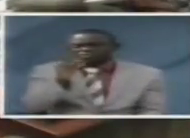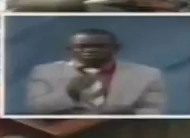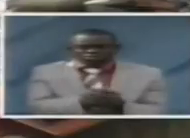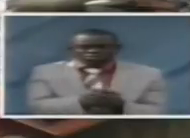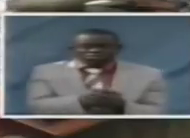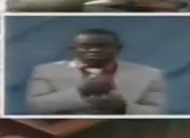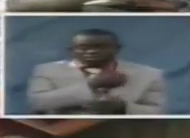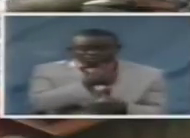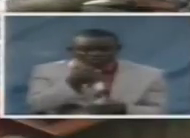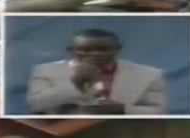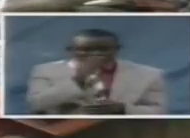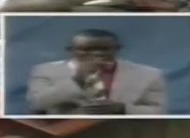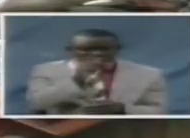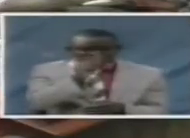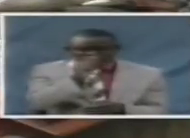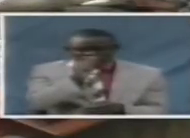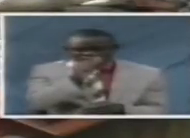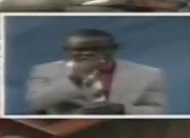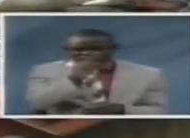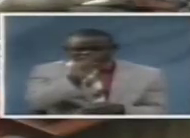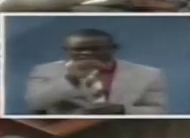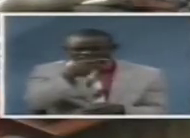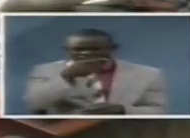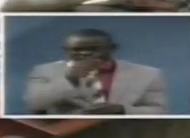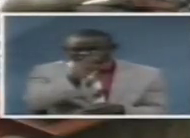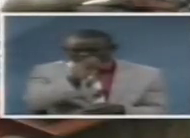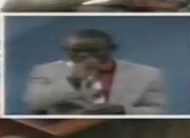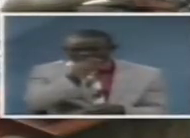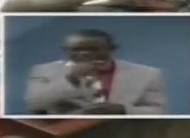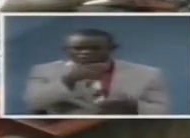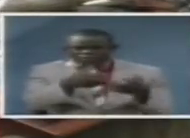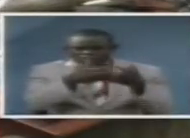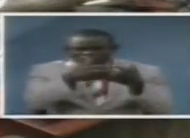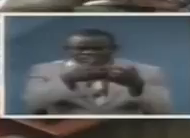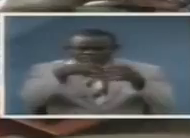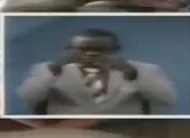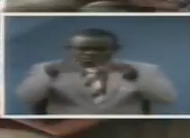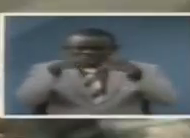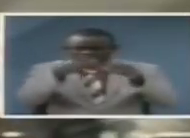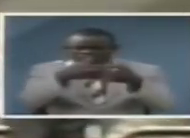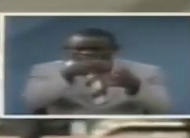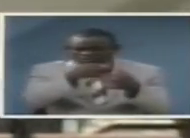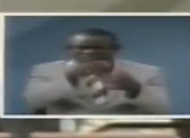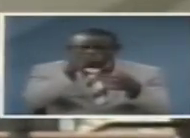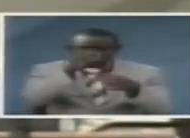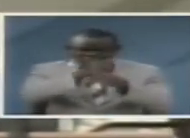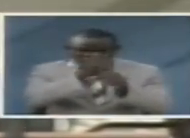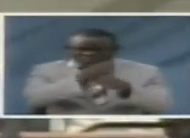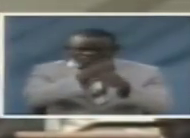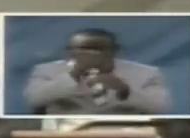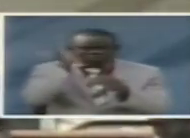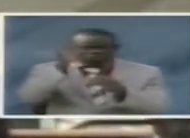the 250 megawatt Kalungwishi hydropower project in the north will commence